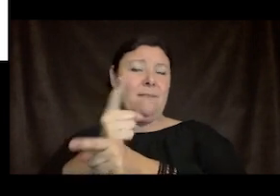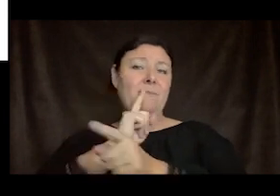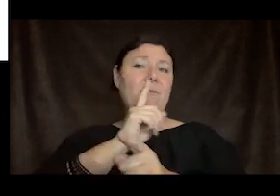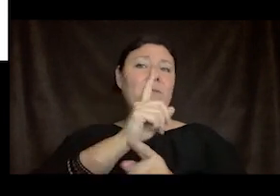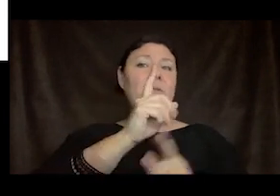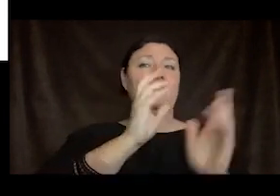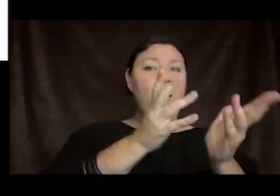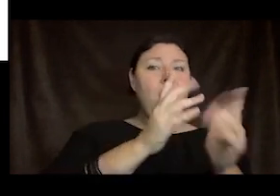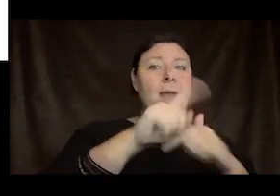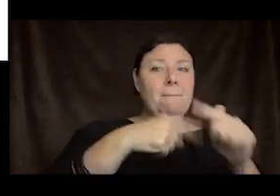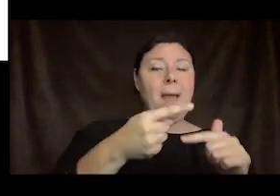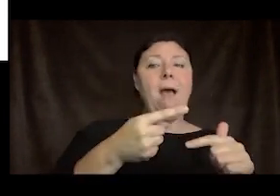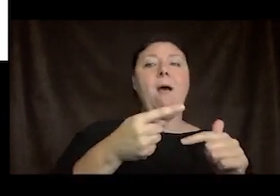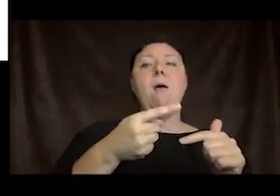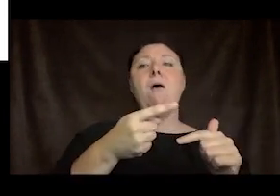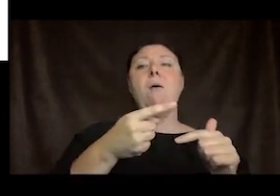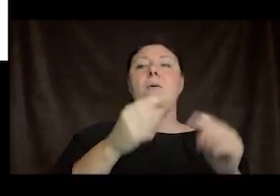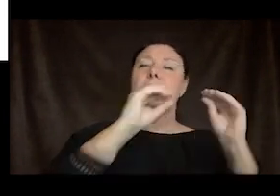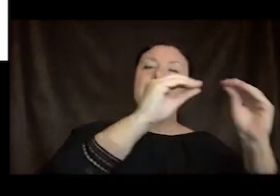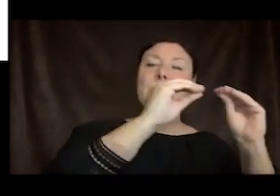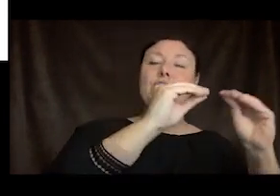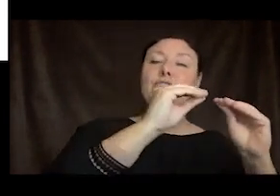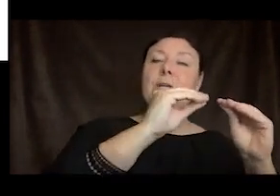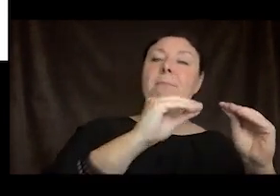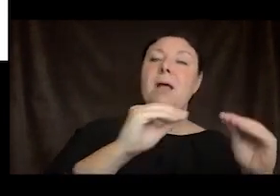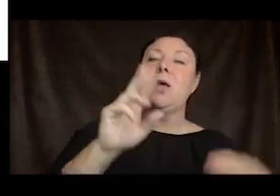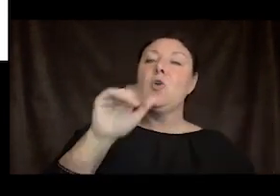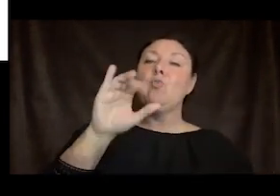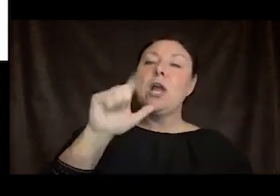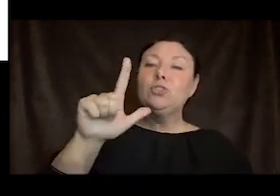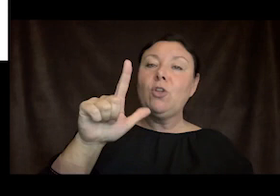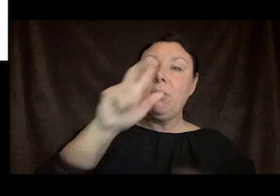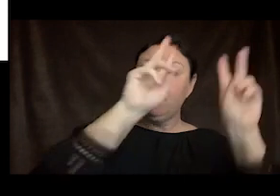talking about racial topics, whatever that topic might be.